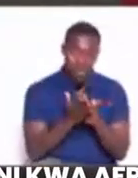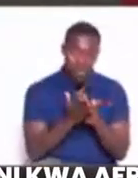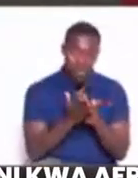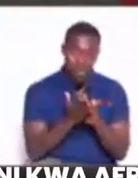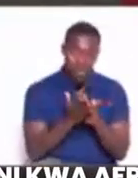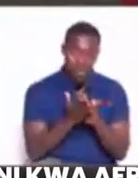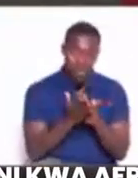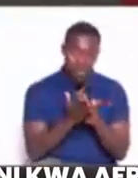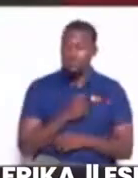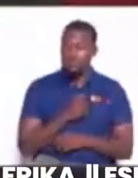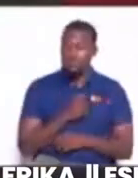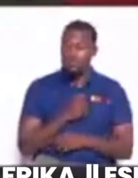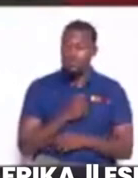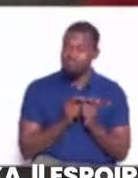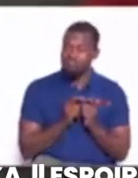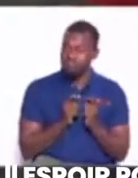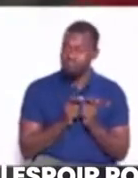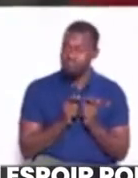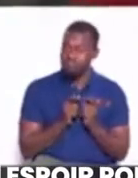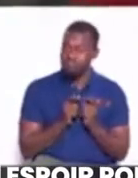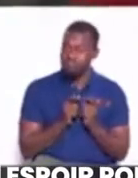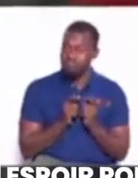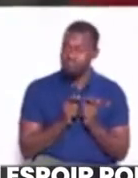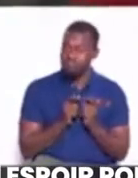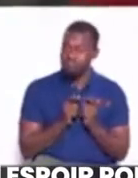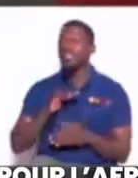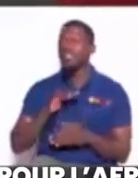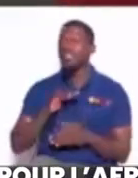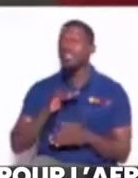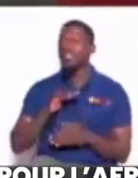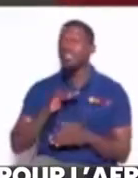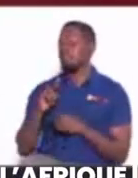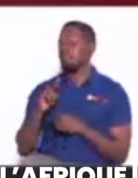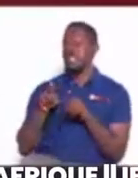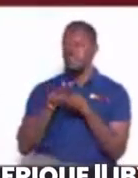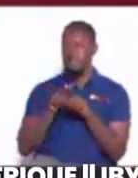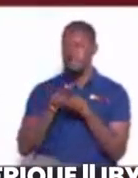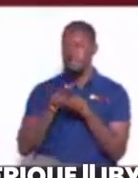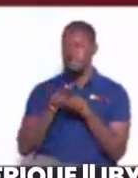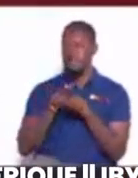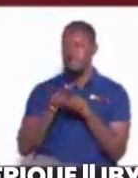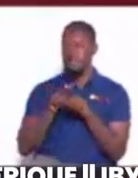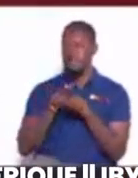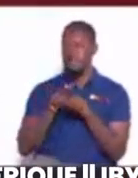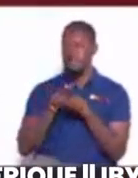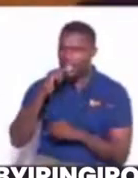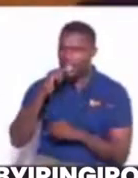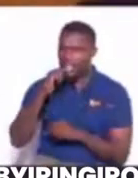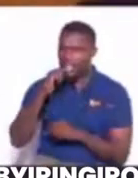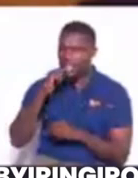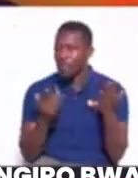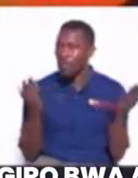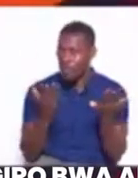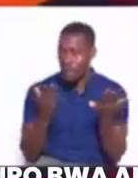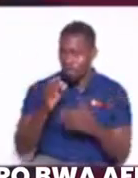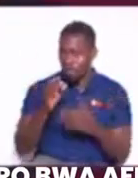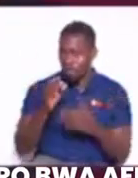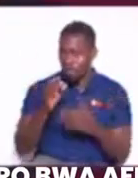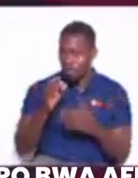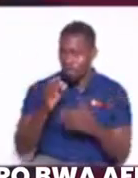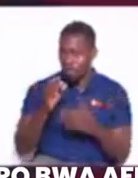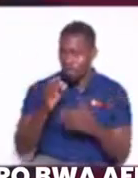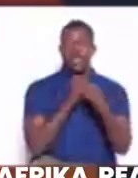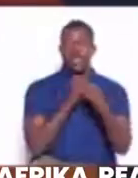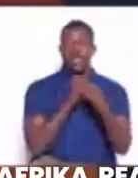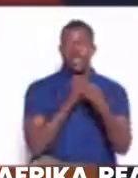of abundance, a life of joy, Jesus said, John 13, verse 17, if